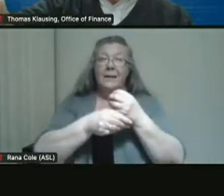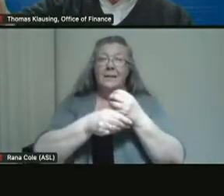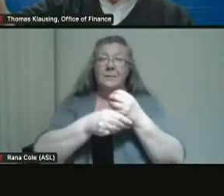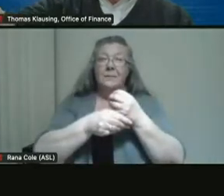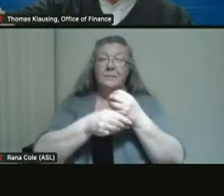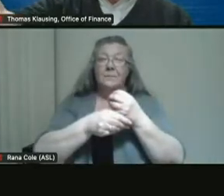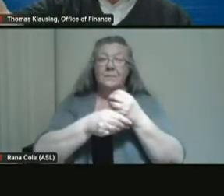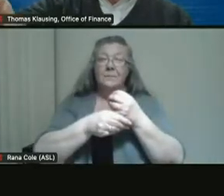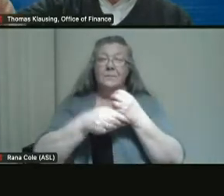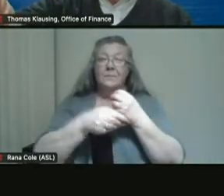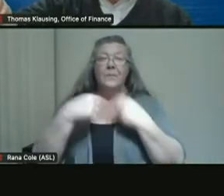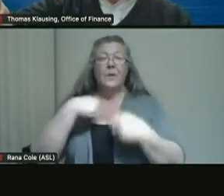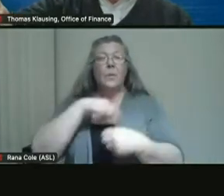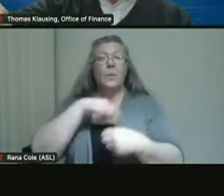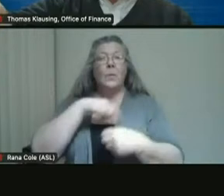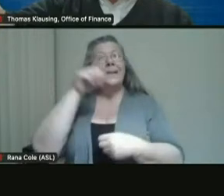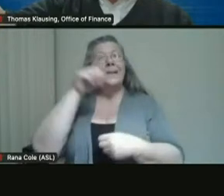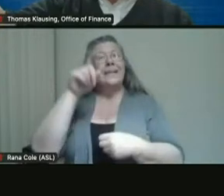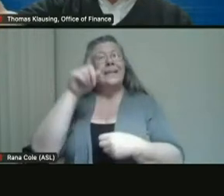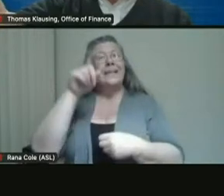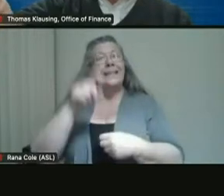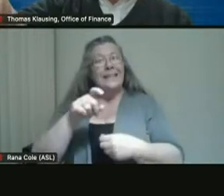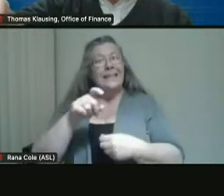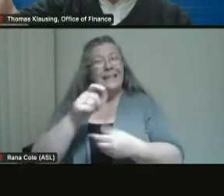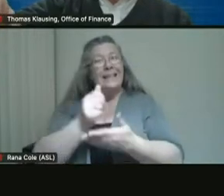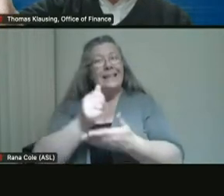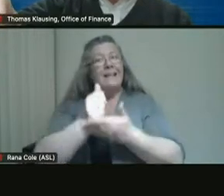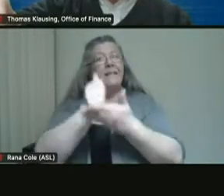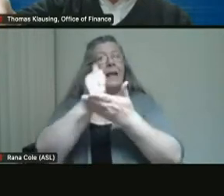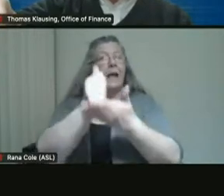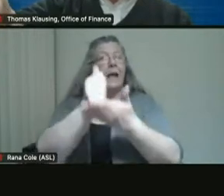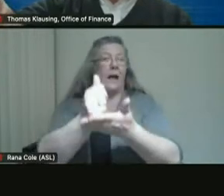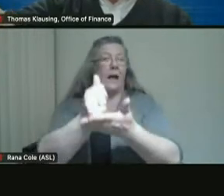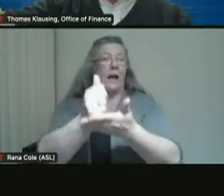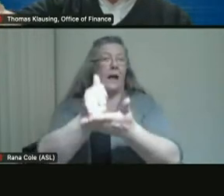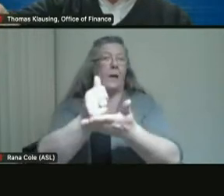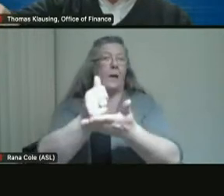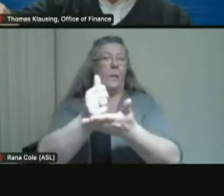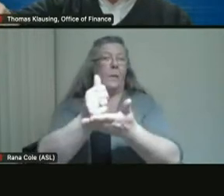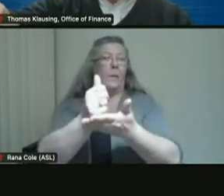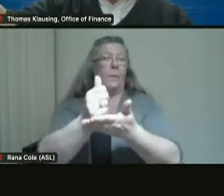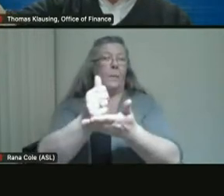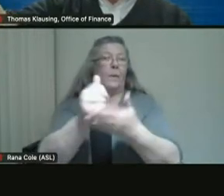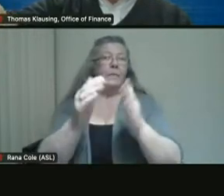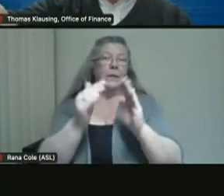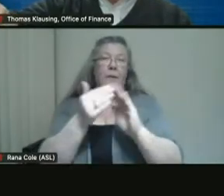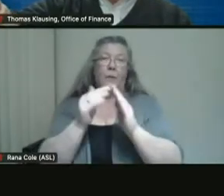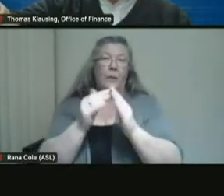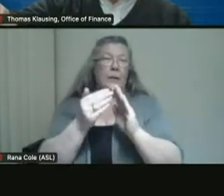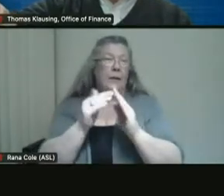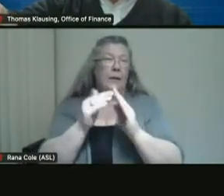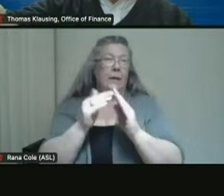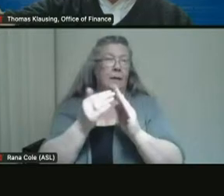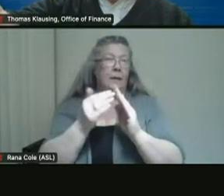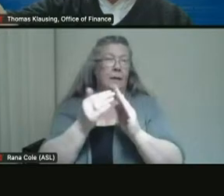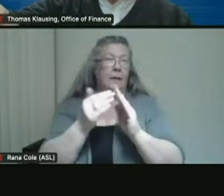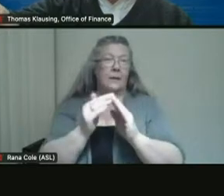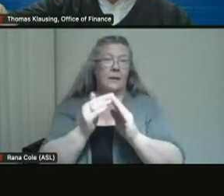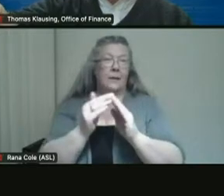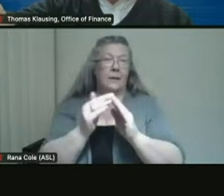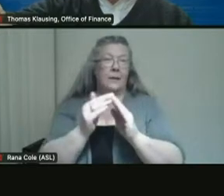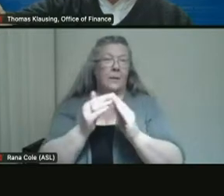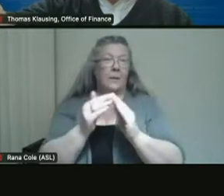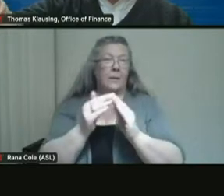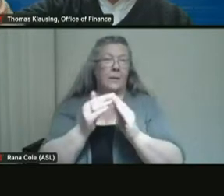that area as well. I mean, we are out recruiting. We are, you know, we are talking about all the things that we are proud of that we do as an